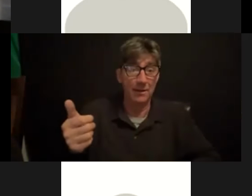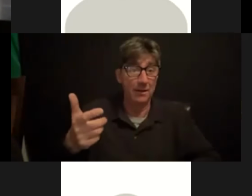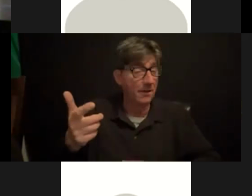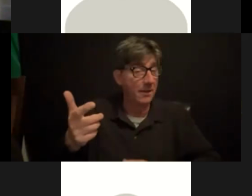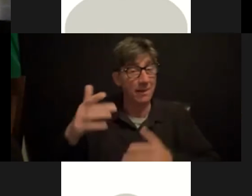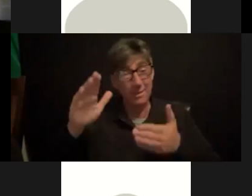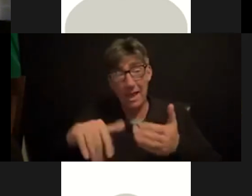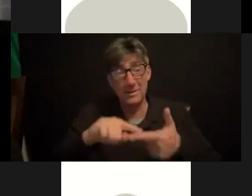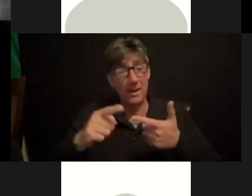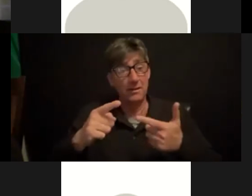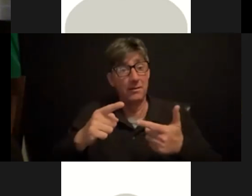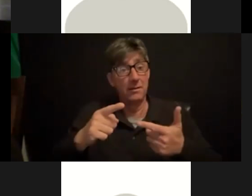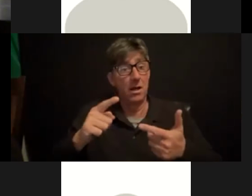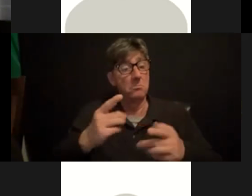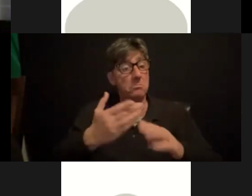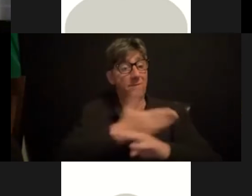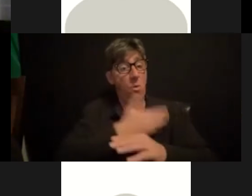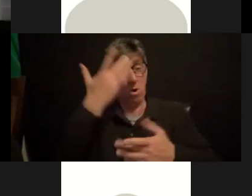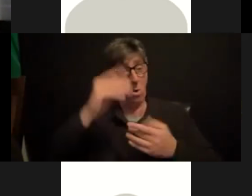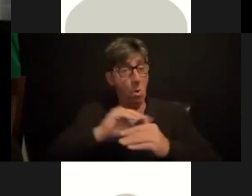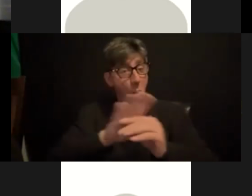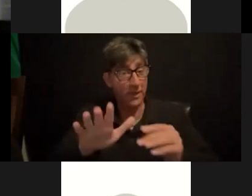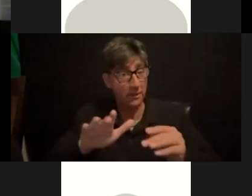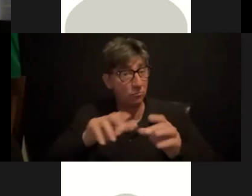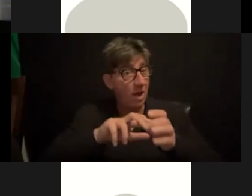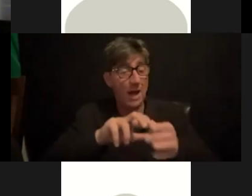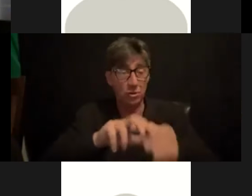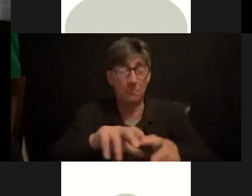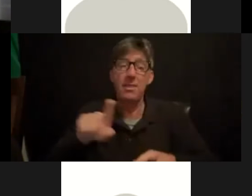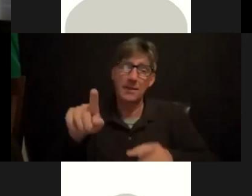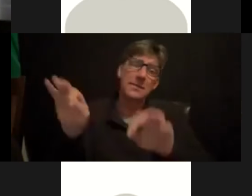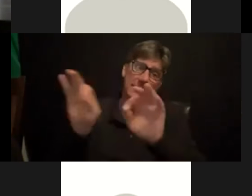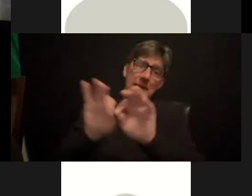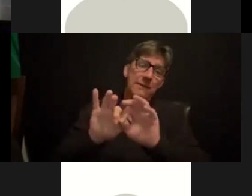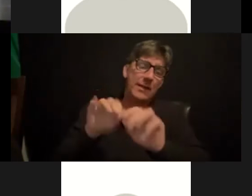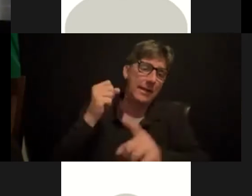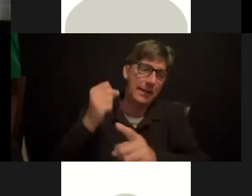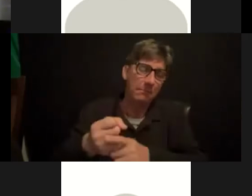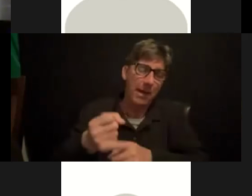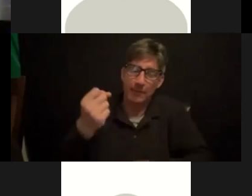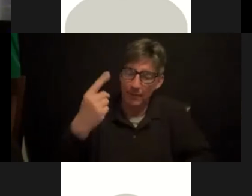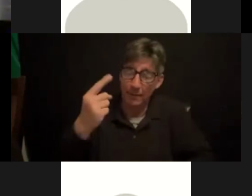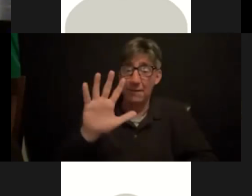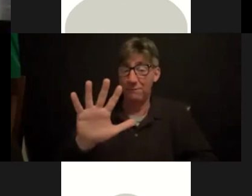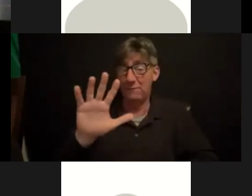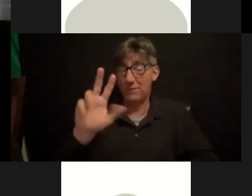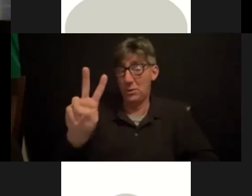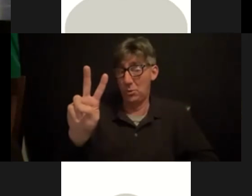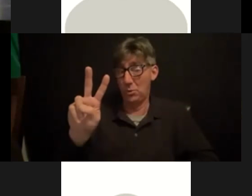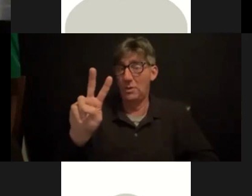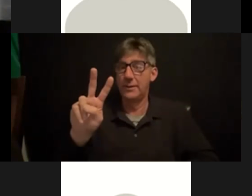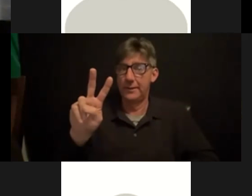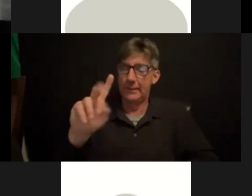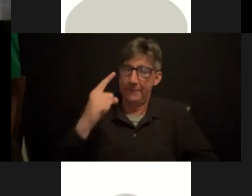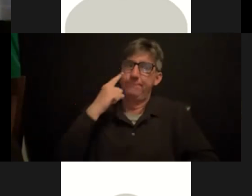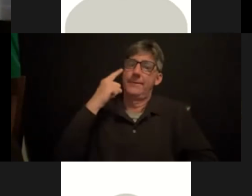those individuals, that is a very significant impact. On the 52 in particular, I will say that has definitely come up repeated times, and